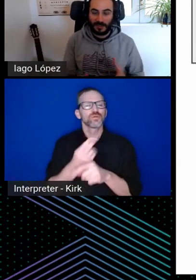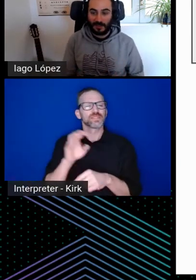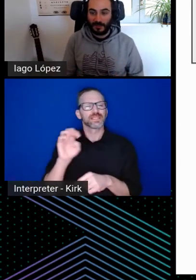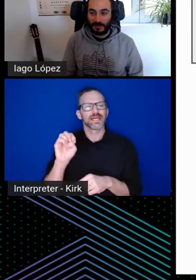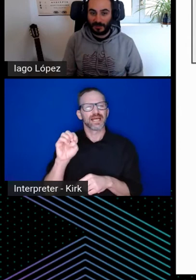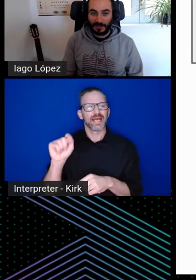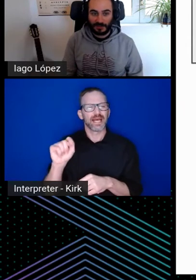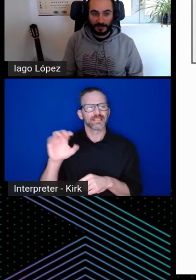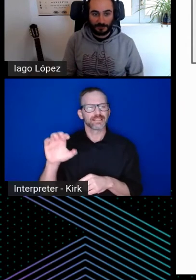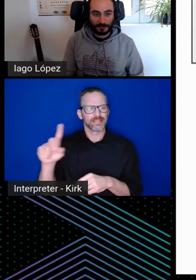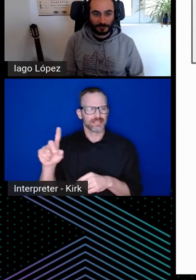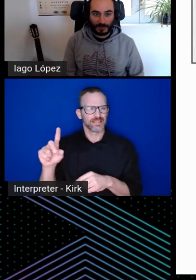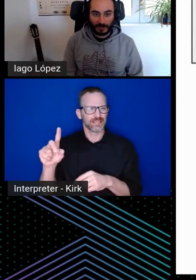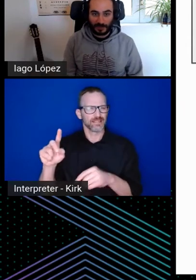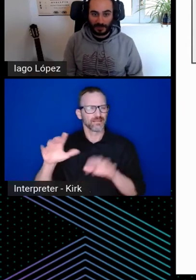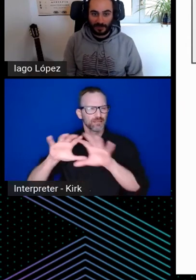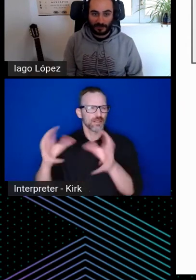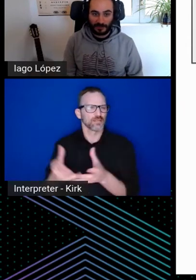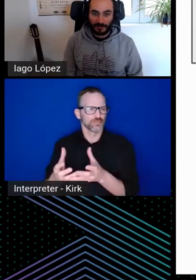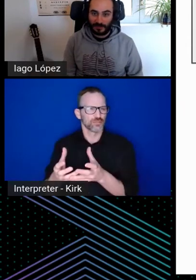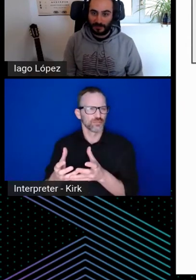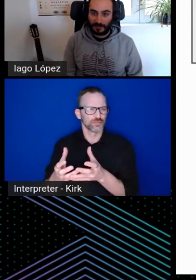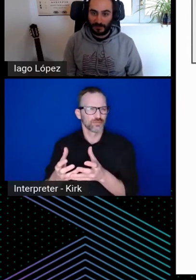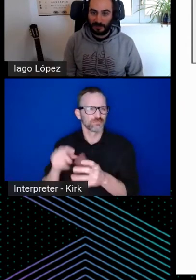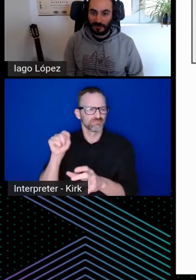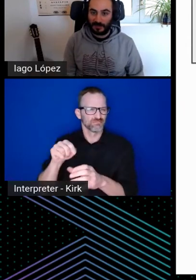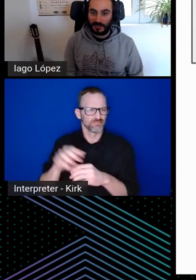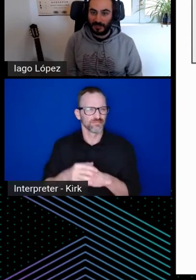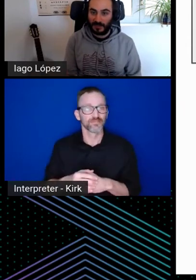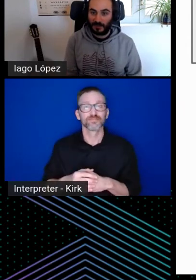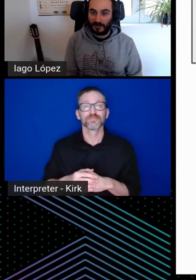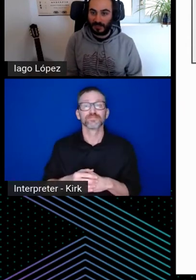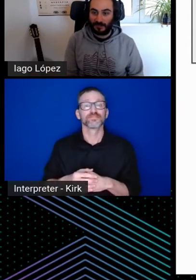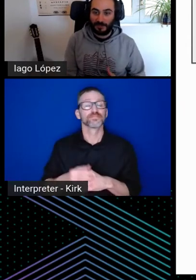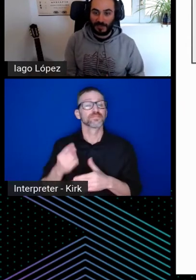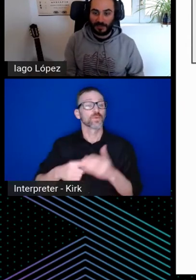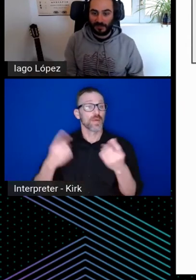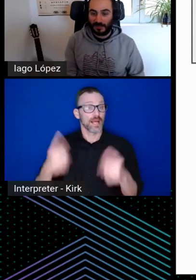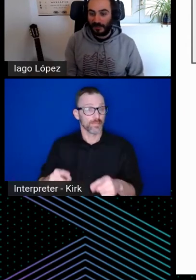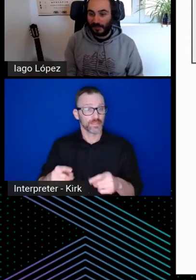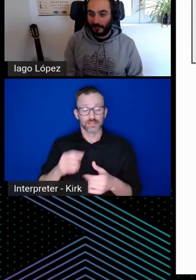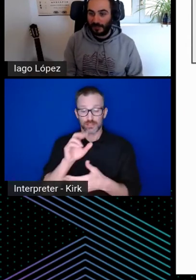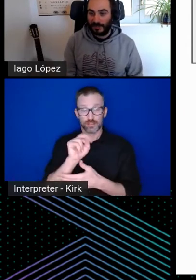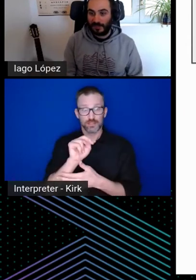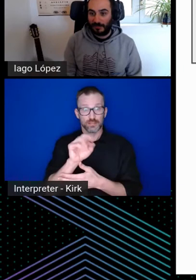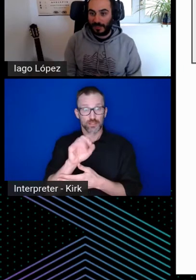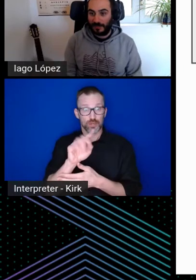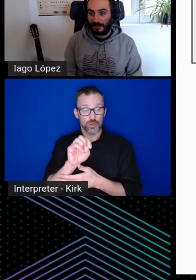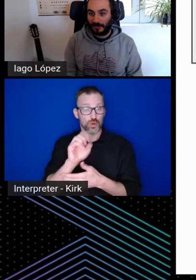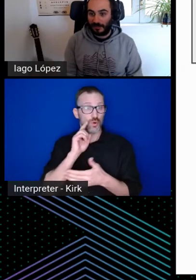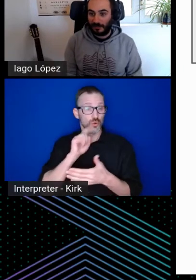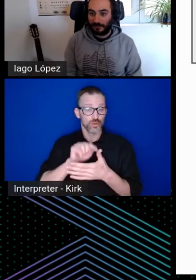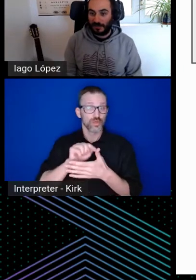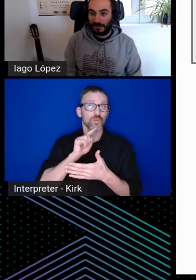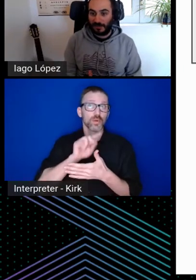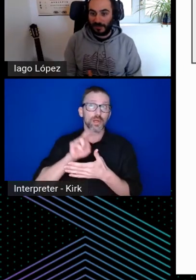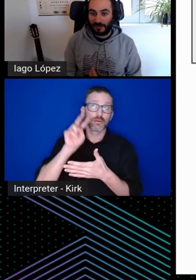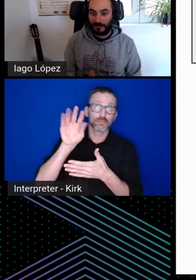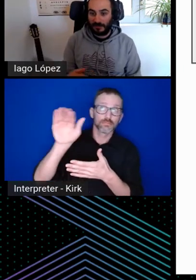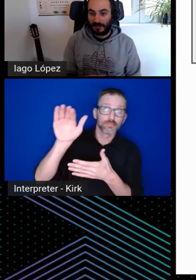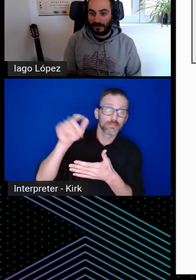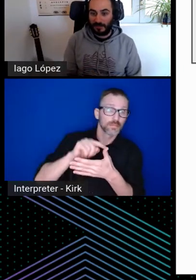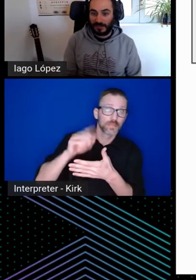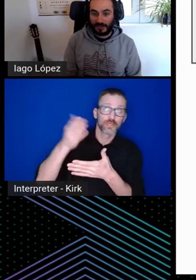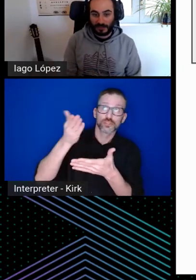etcd cluster on your cluster. And yeah, the way it works is that each node checks for updates. When there's an update from the update server,